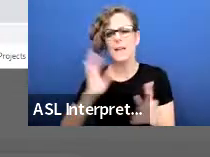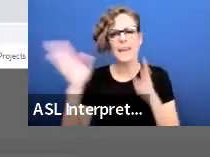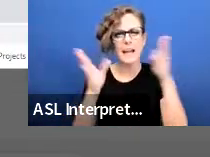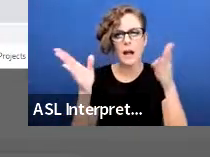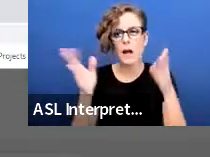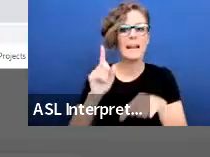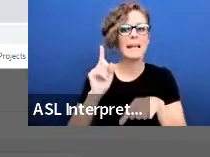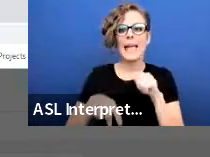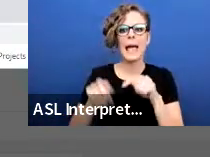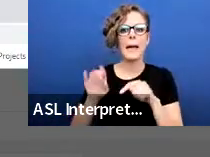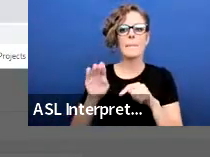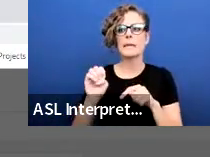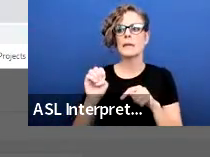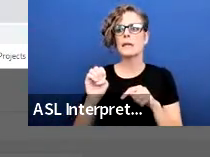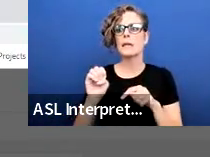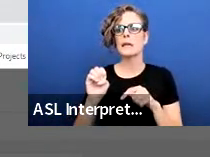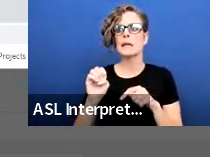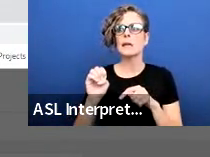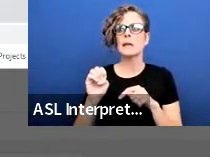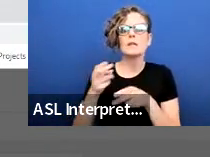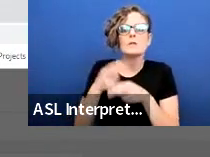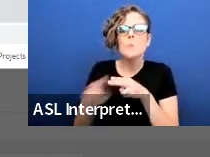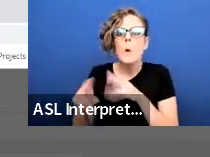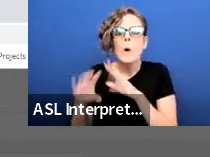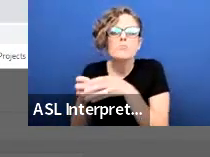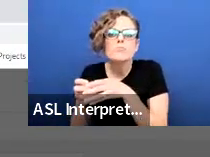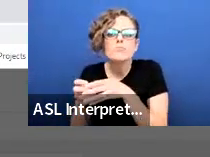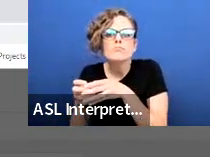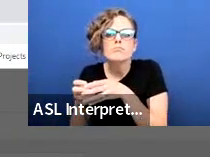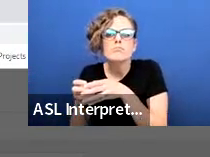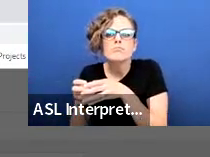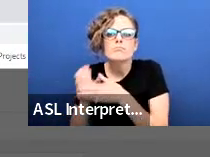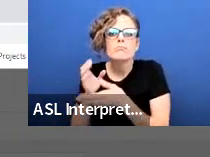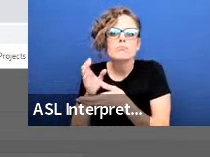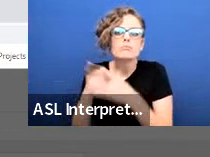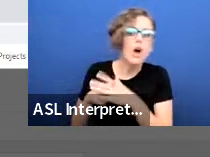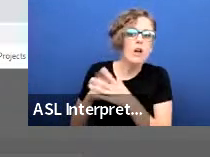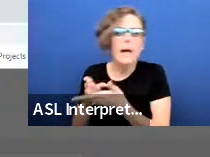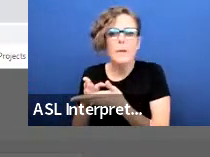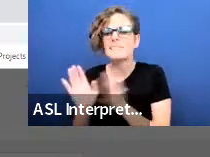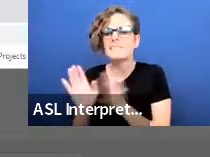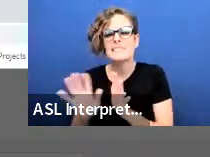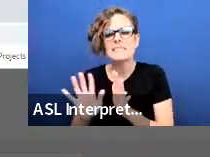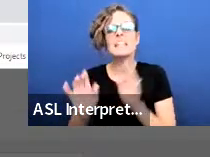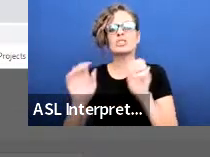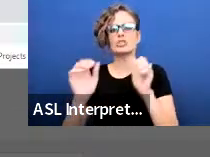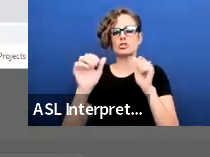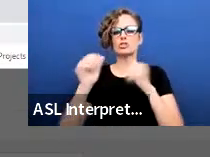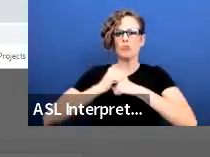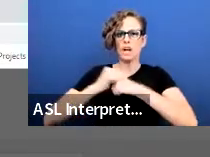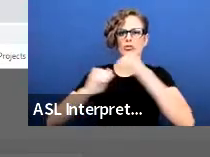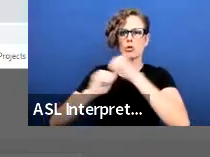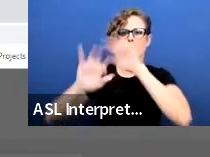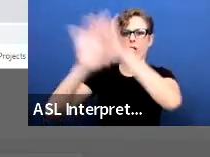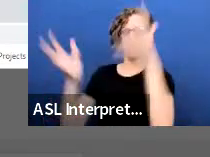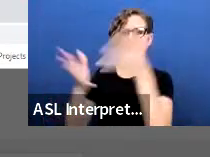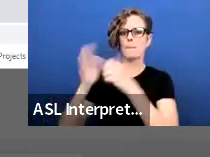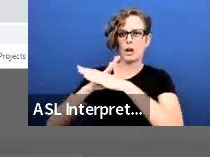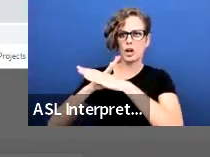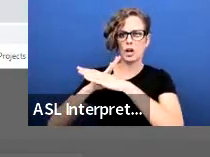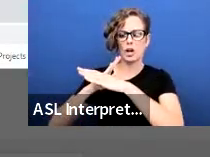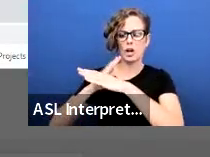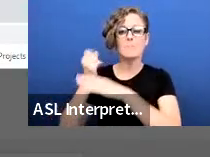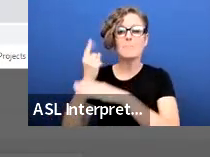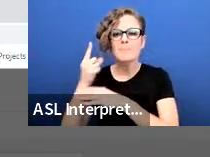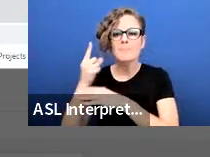hoc thing. And so for me, I think it's a structural barrier based on how the county funds, the